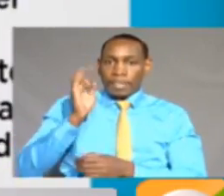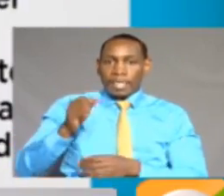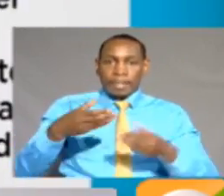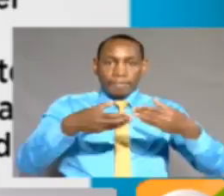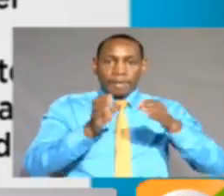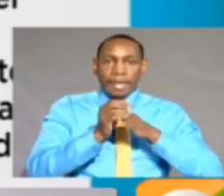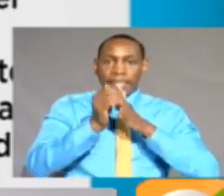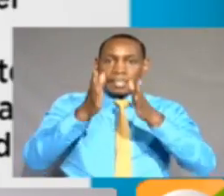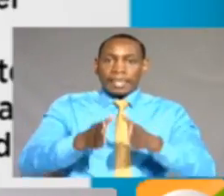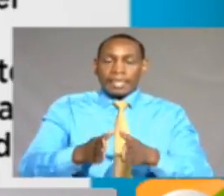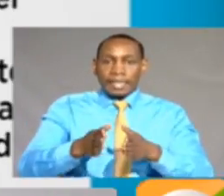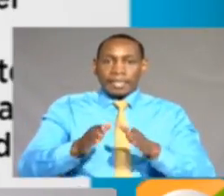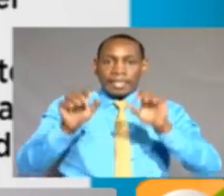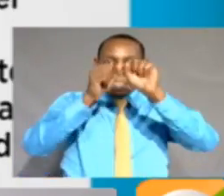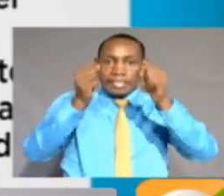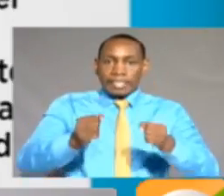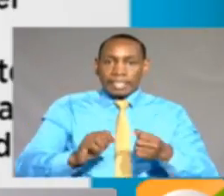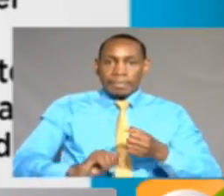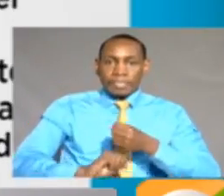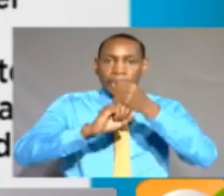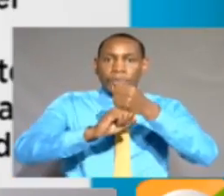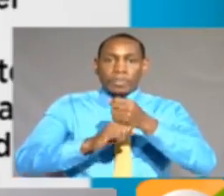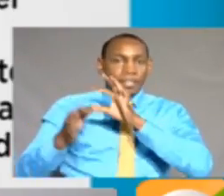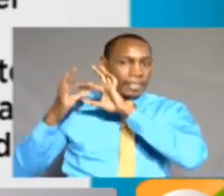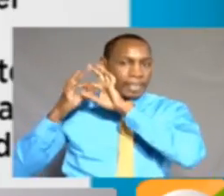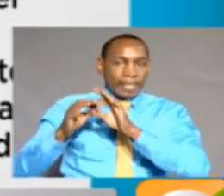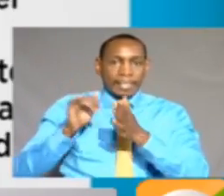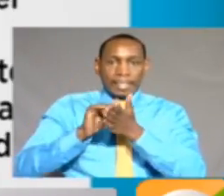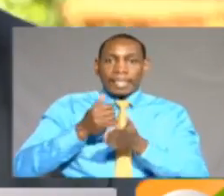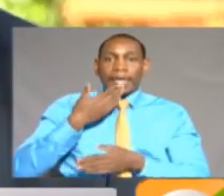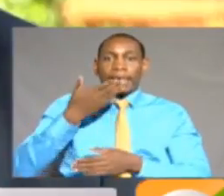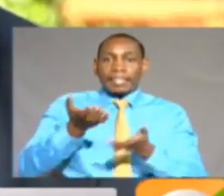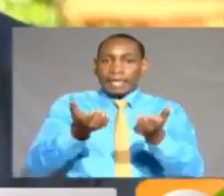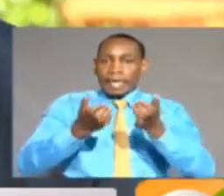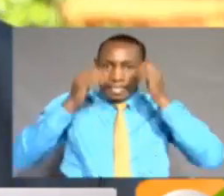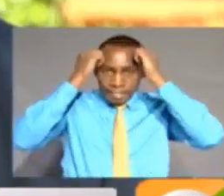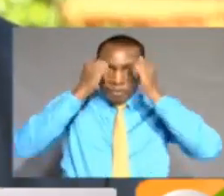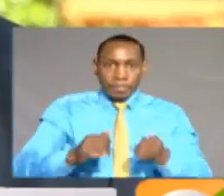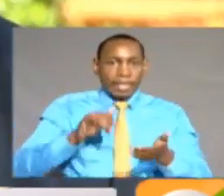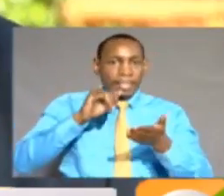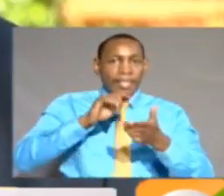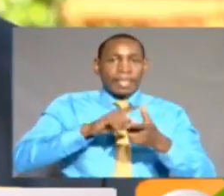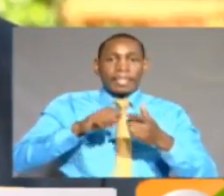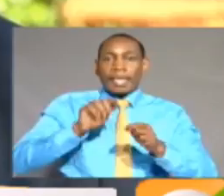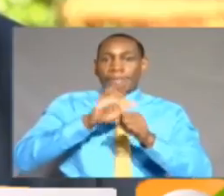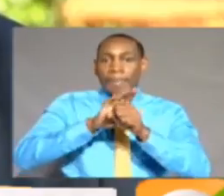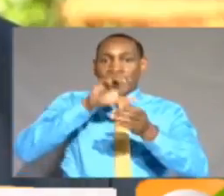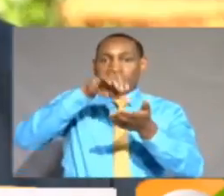does not support a culture that will respond to the needs of these students, then in most cases what